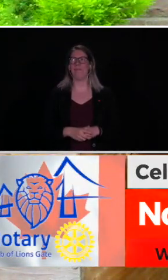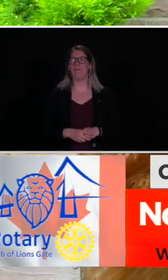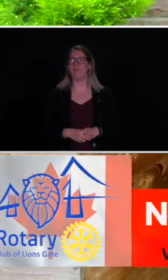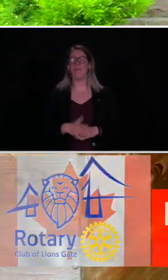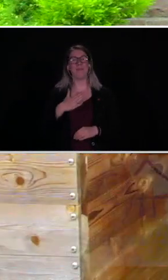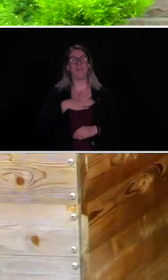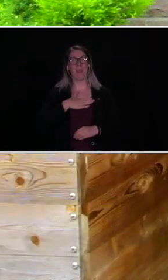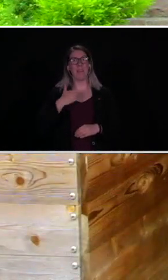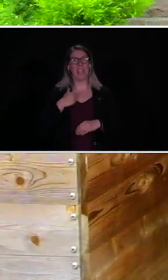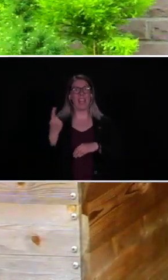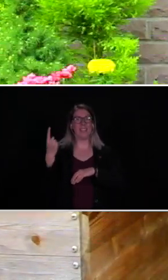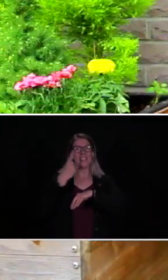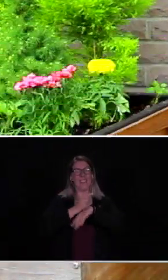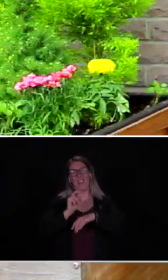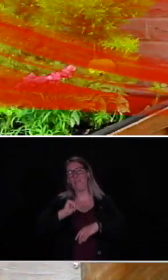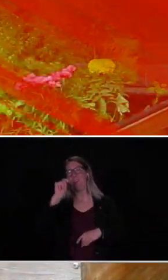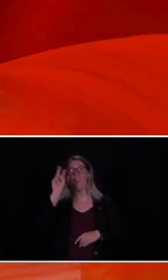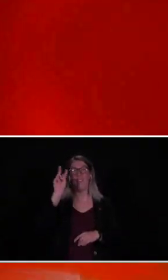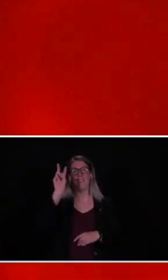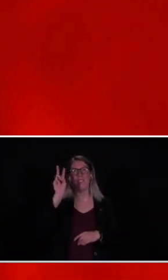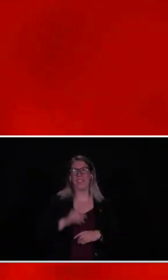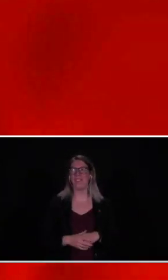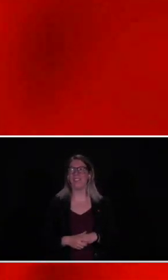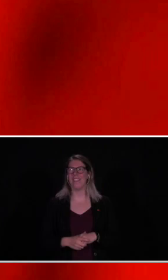Happy Canada Day, North Vancouver.